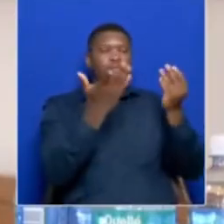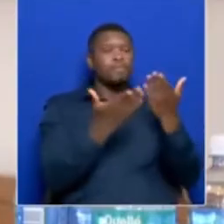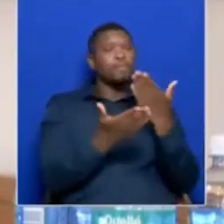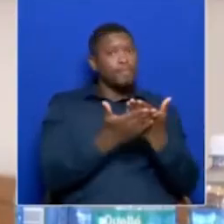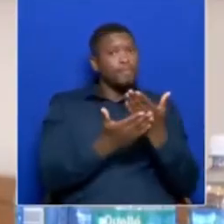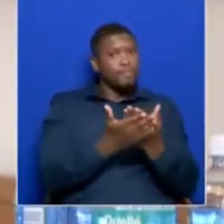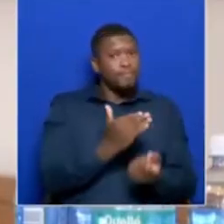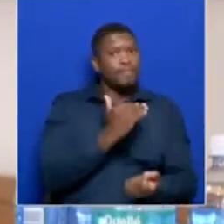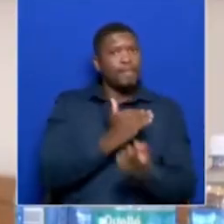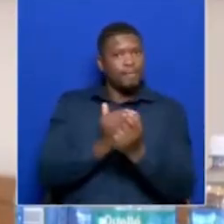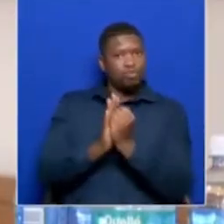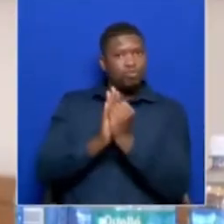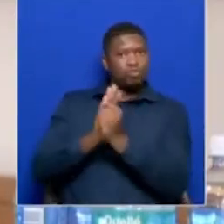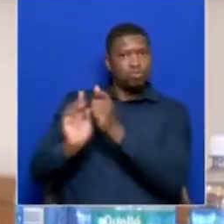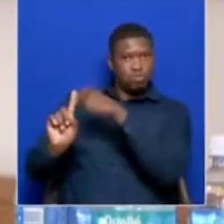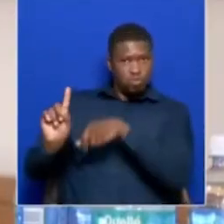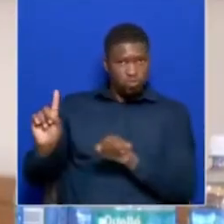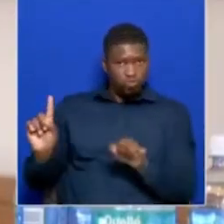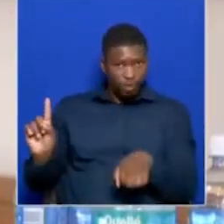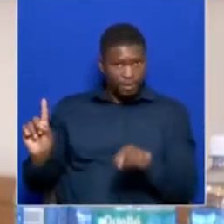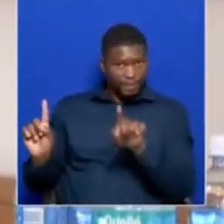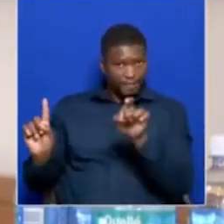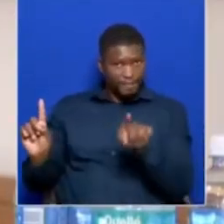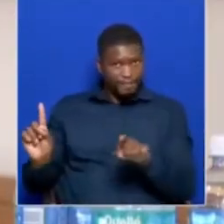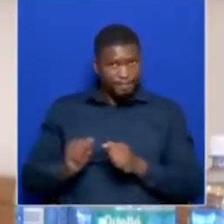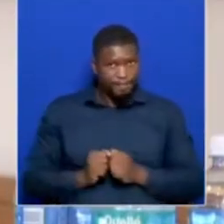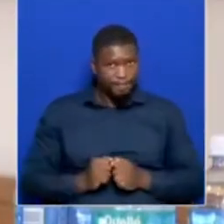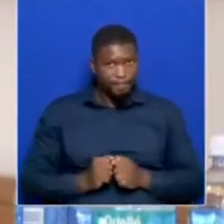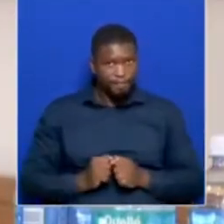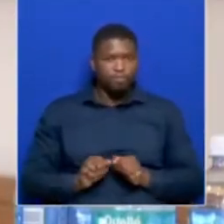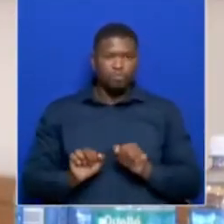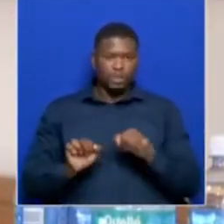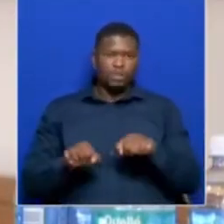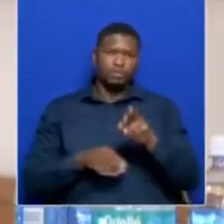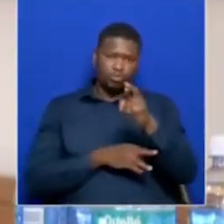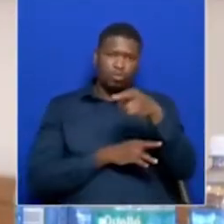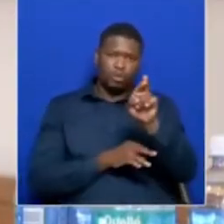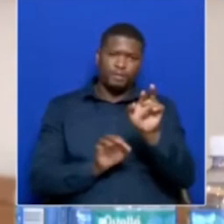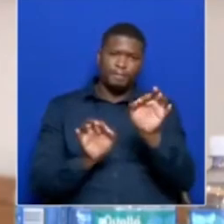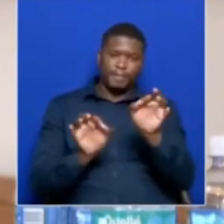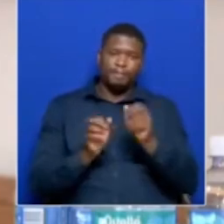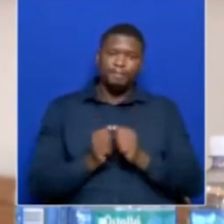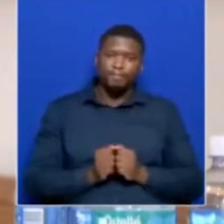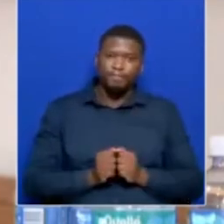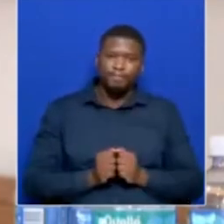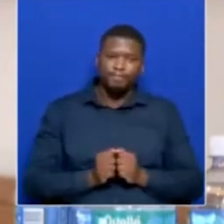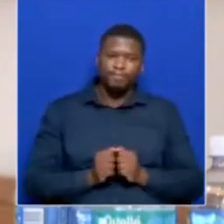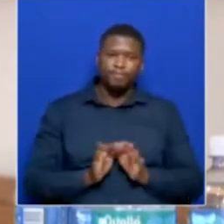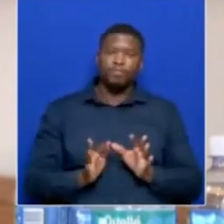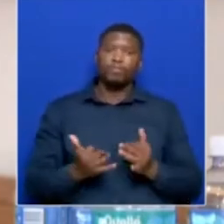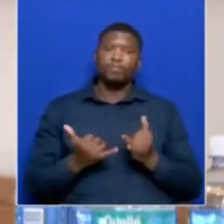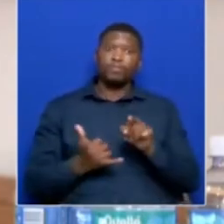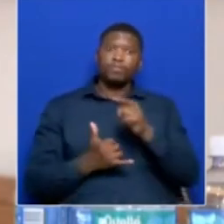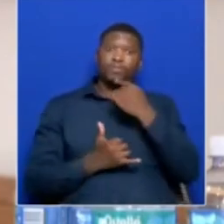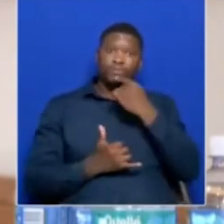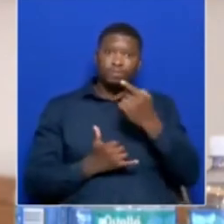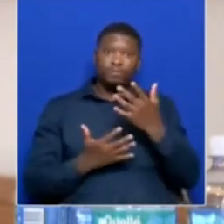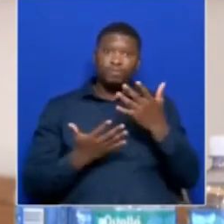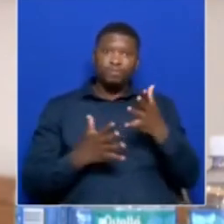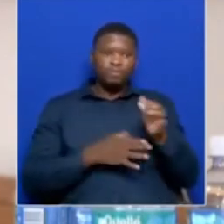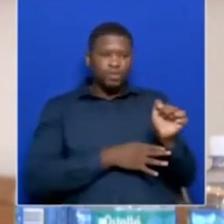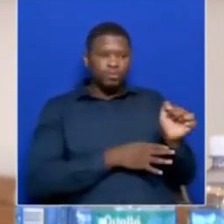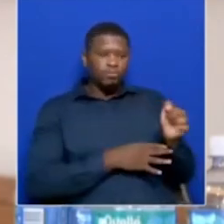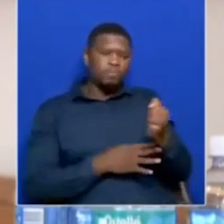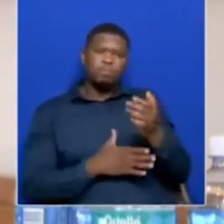summary? Yes, that's correct, Chair. Now, you say you were deployed undercover. Who